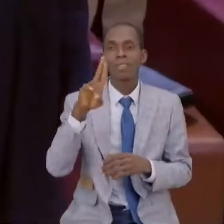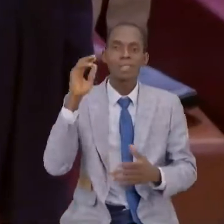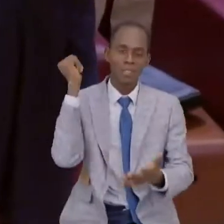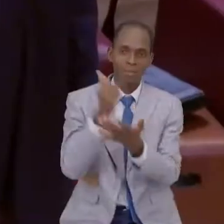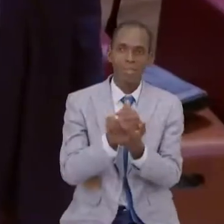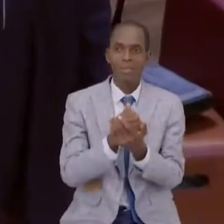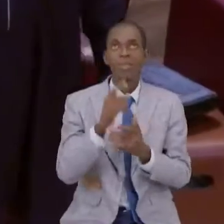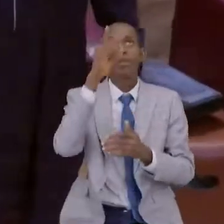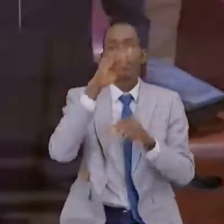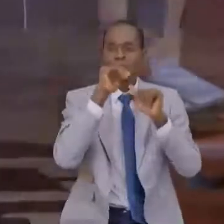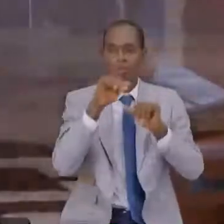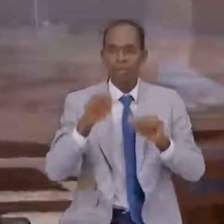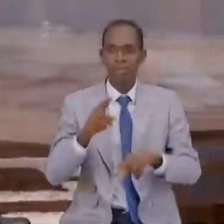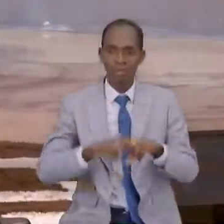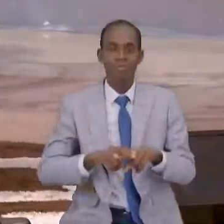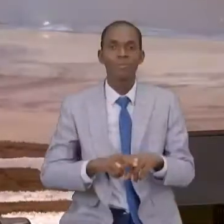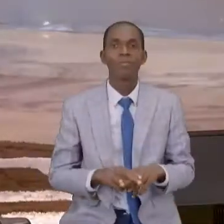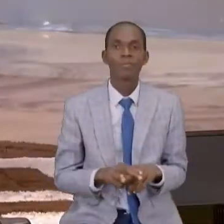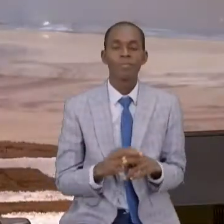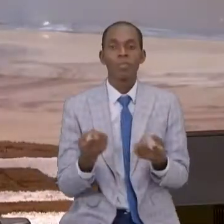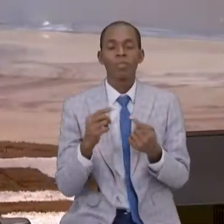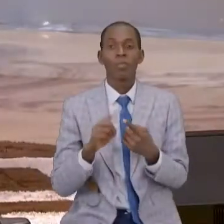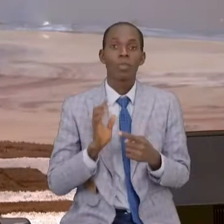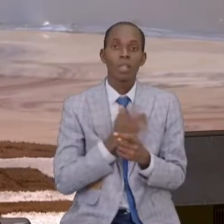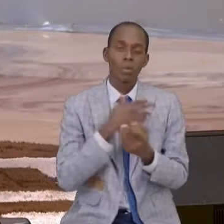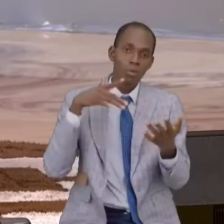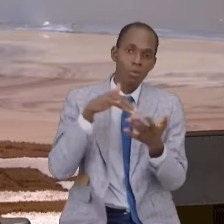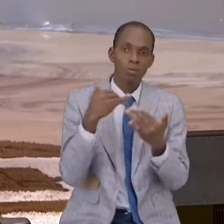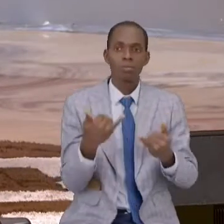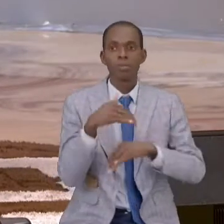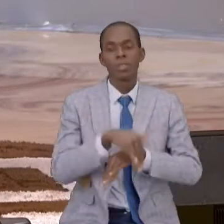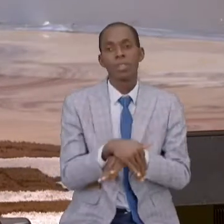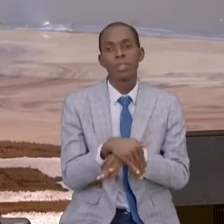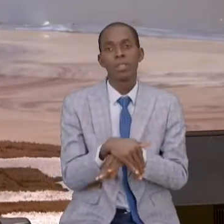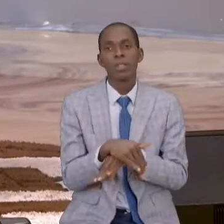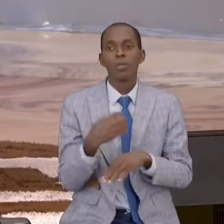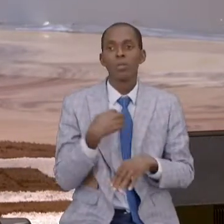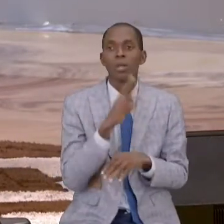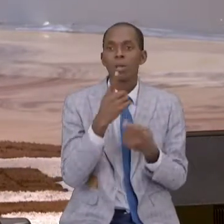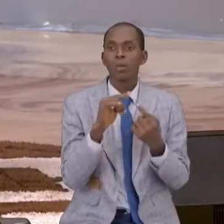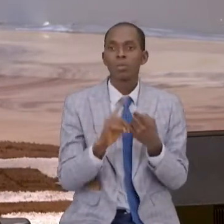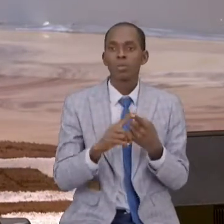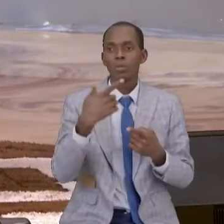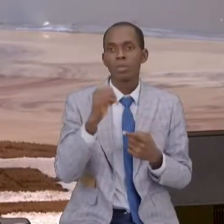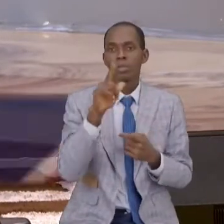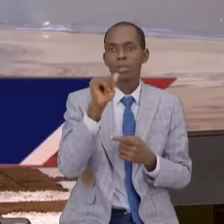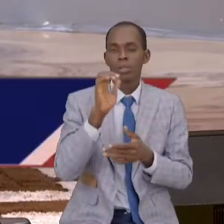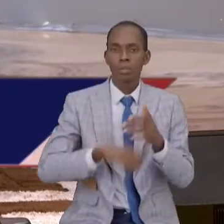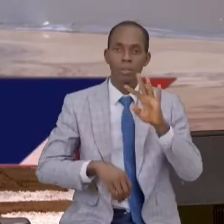God bless you. You can be seated. We're coming to our study tonight. And we're coming to Galatians chapter